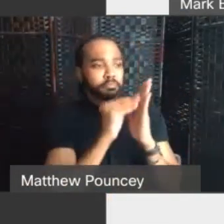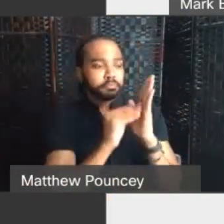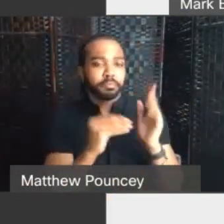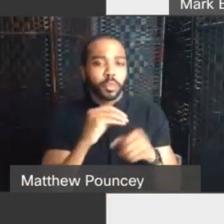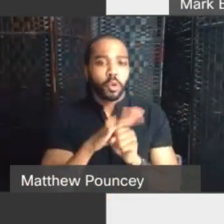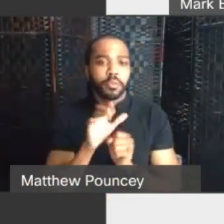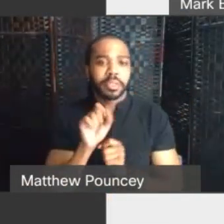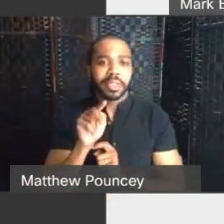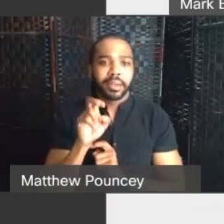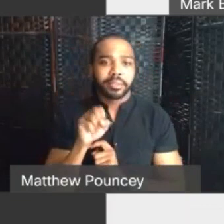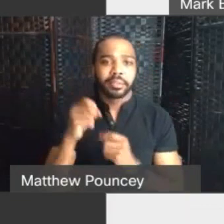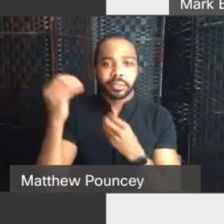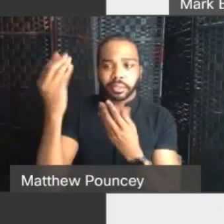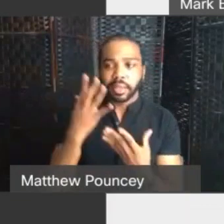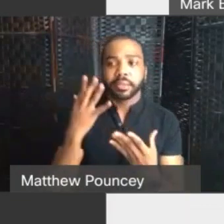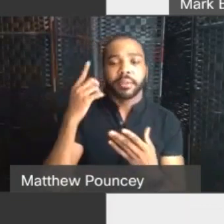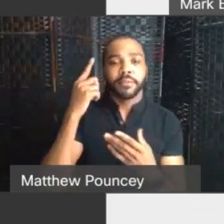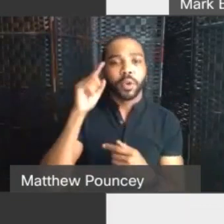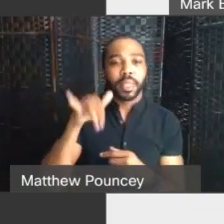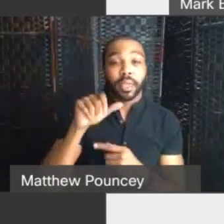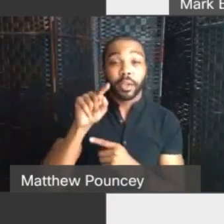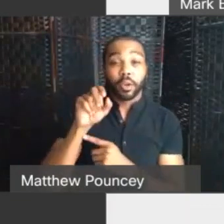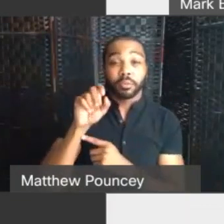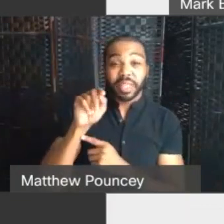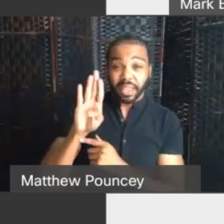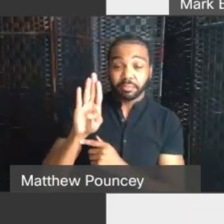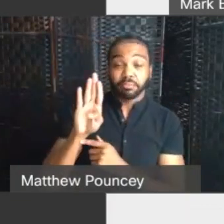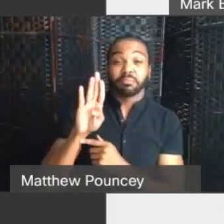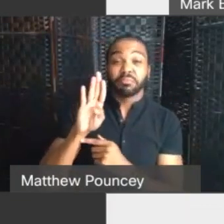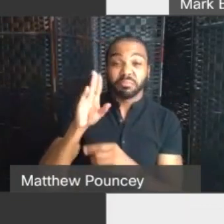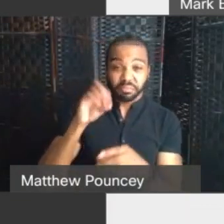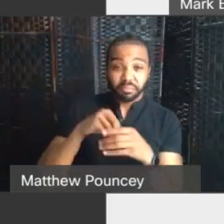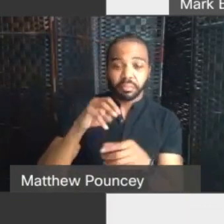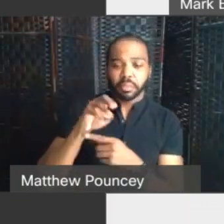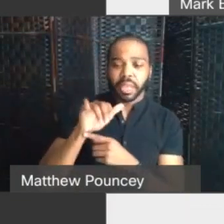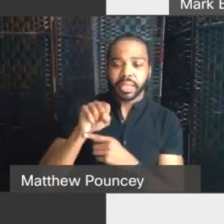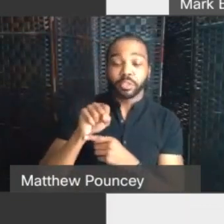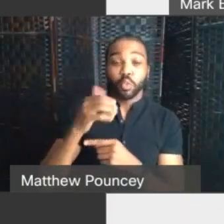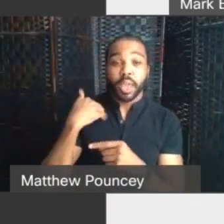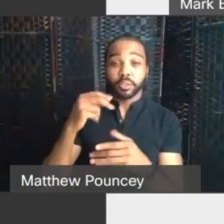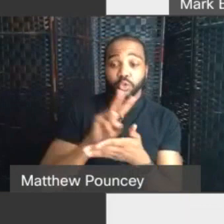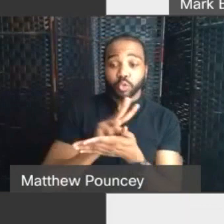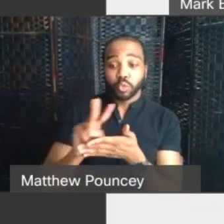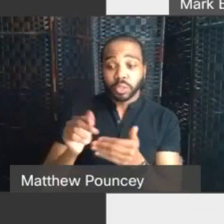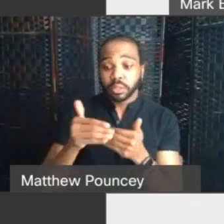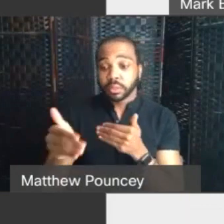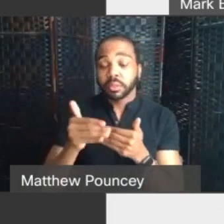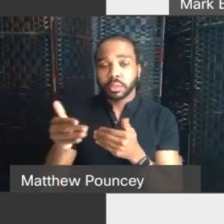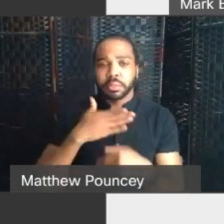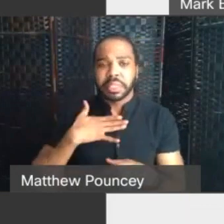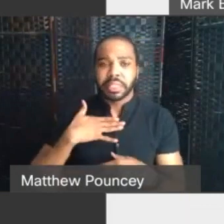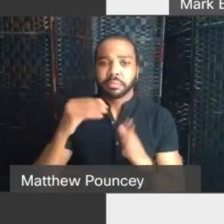status data on the COVID tab do so in the next 2 weeks so that we have good data so that